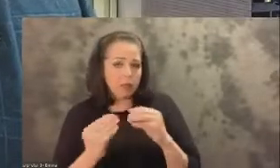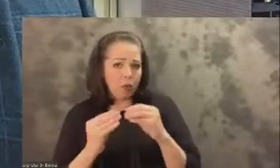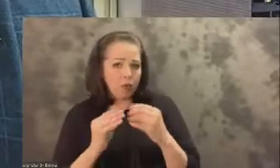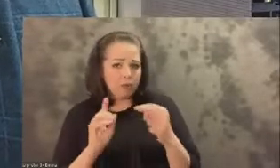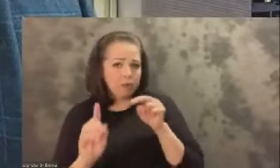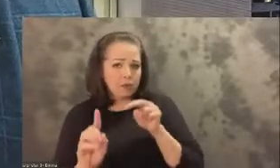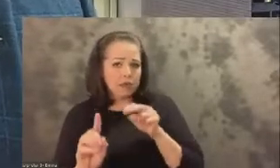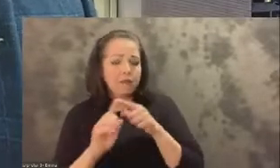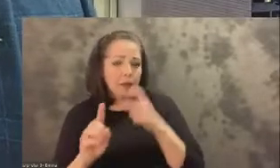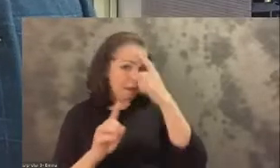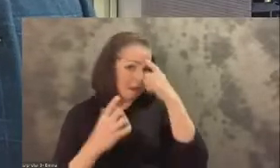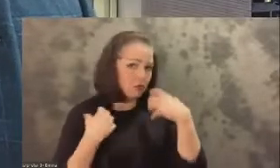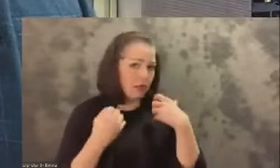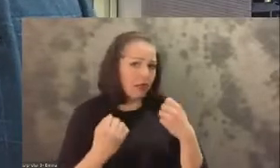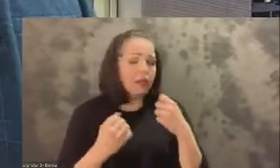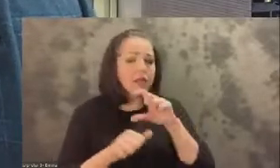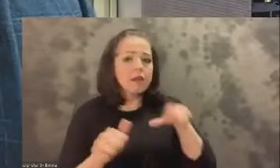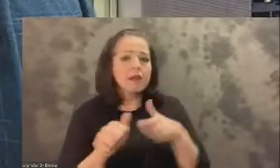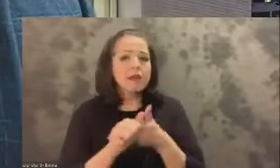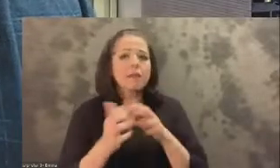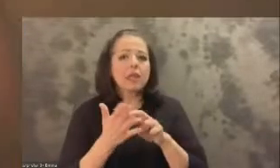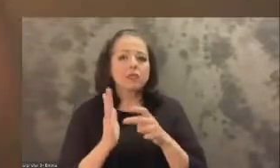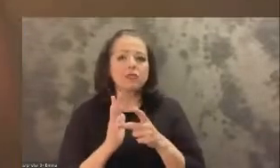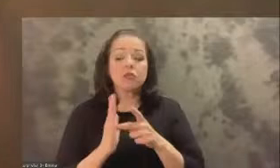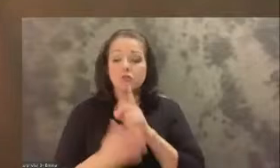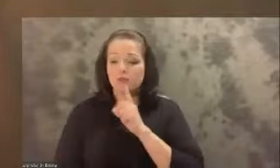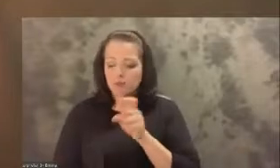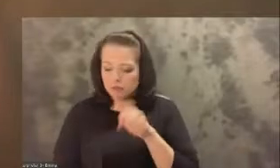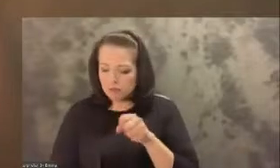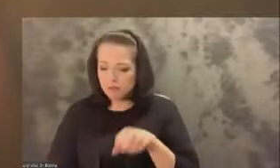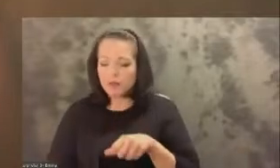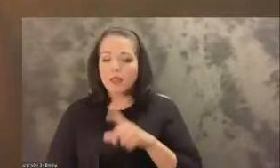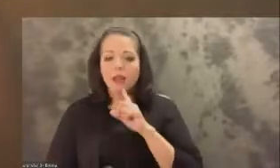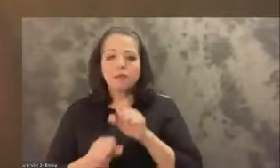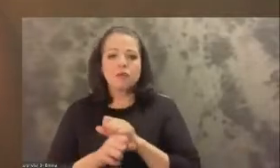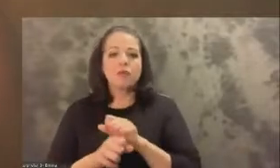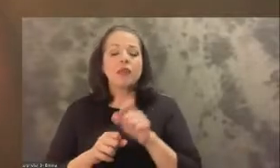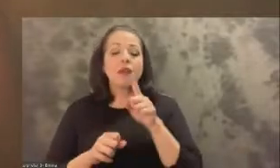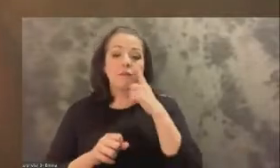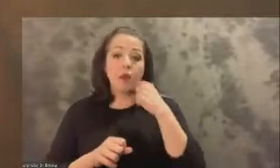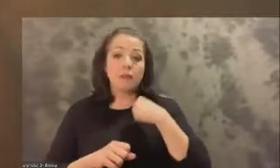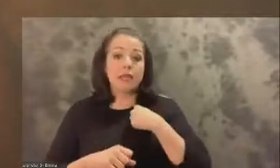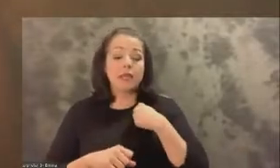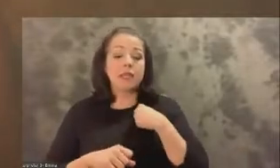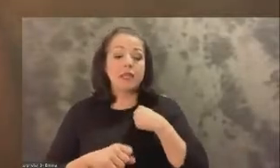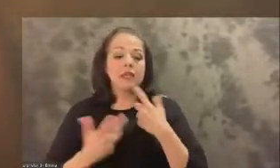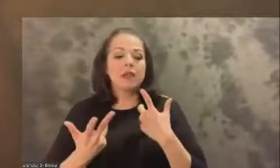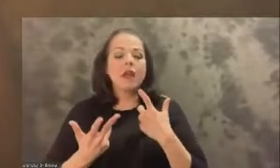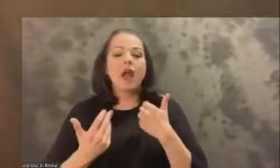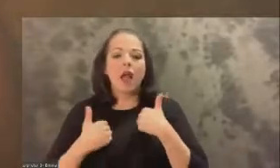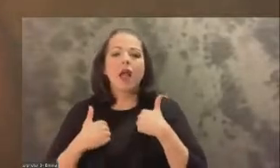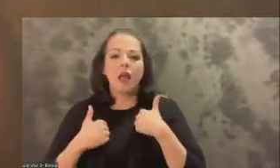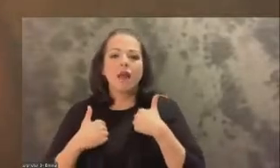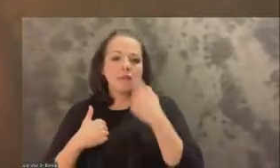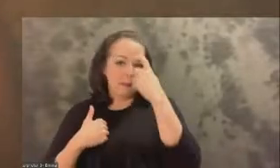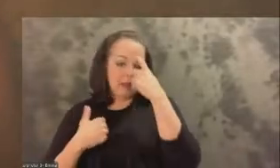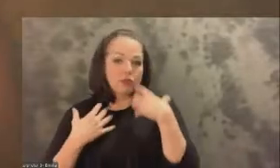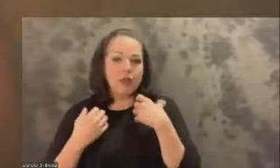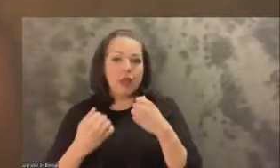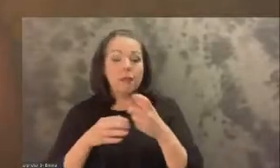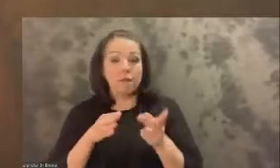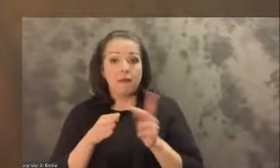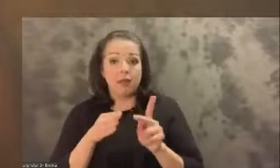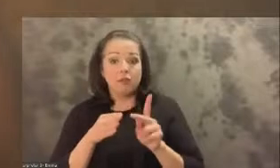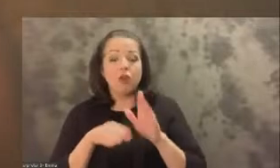the mental health implications. Yes, absolutely. So for me, I have a mental health professional on my